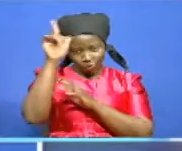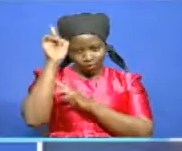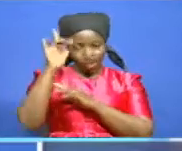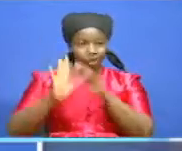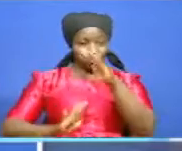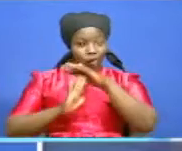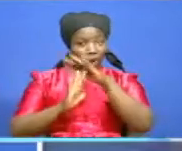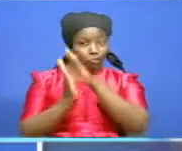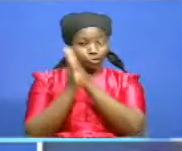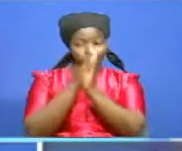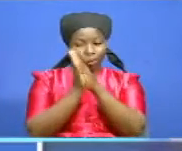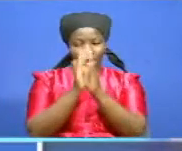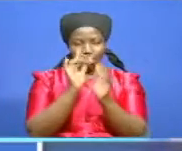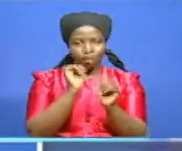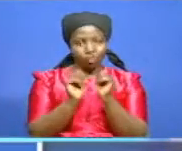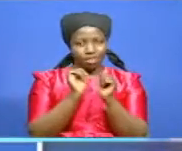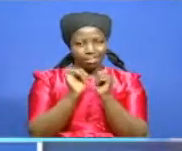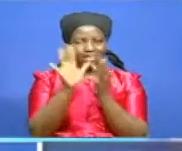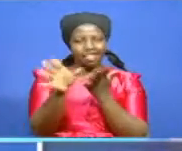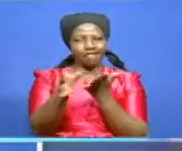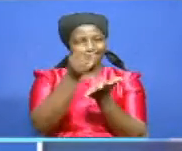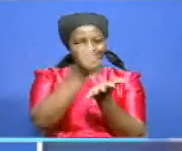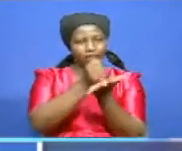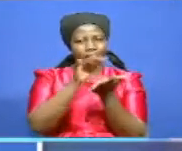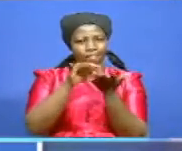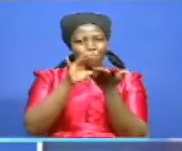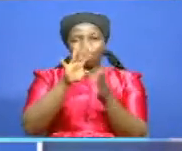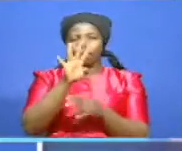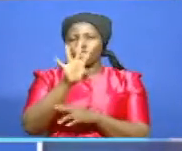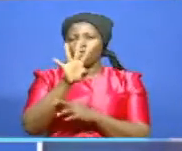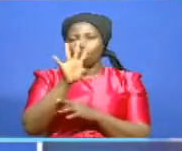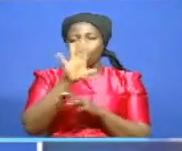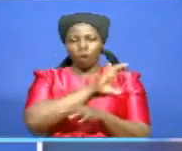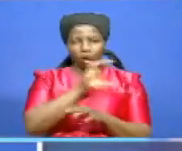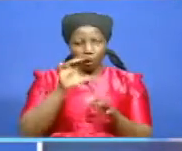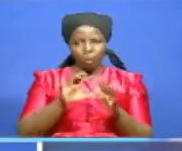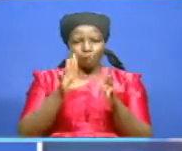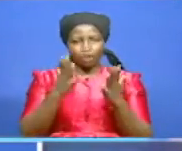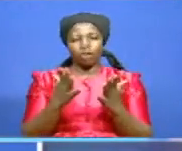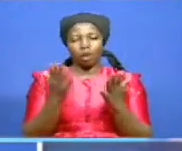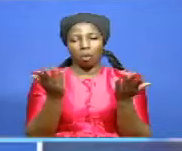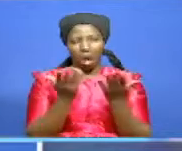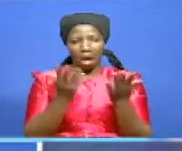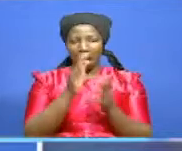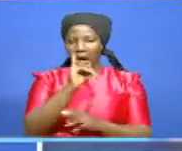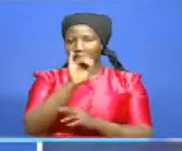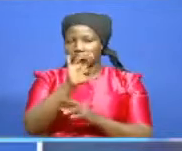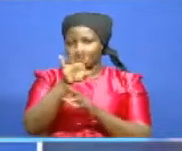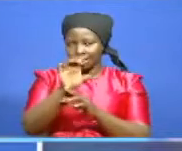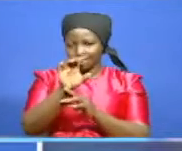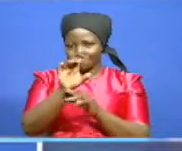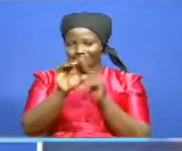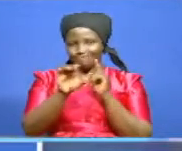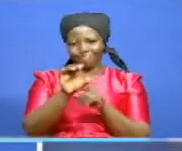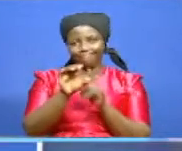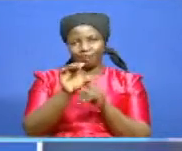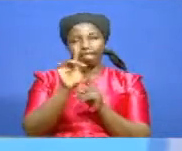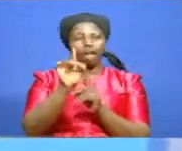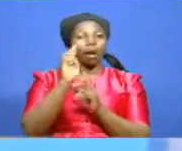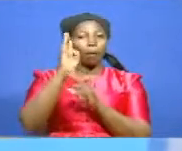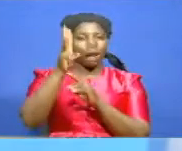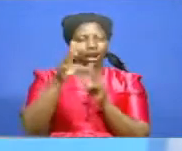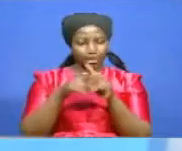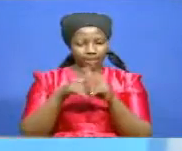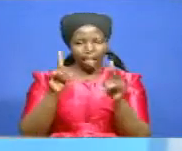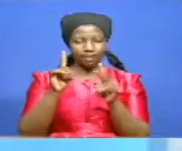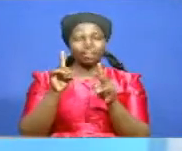top story, the recruitment of four more commissioners at the Independent Electoral and Boundaries Commission is set to begin